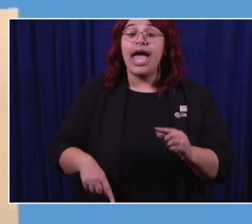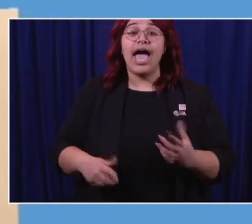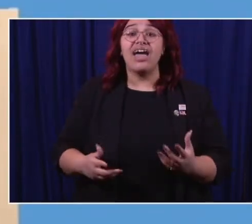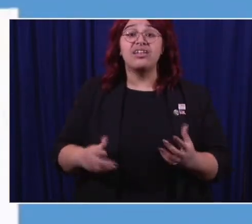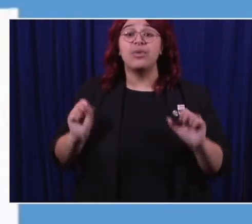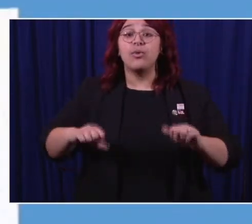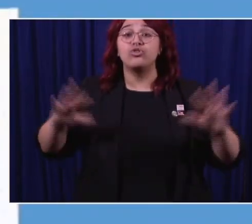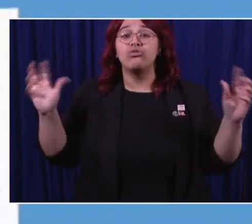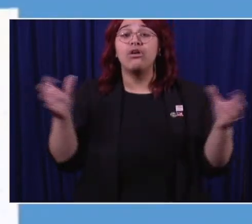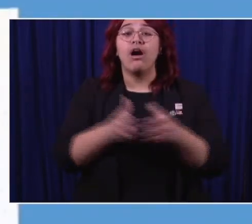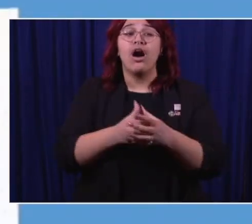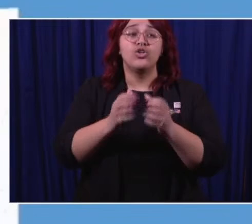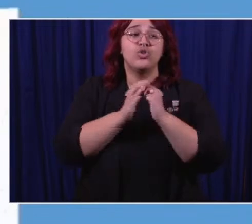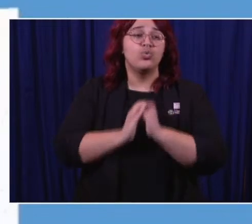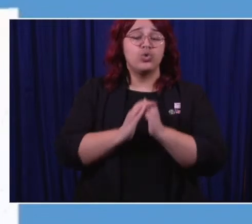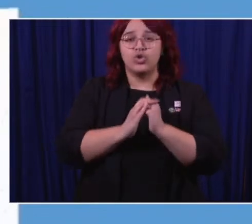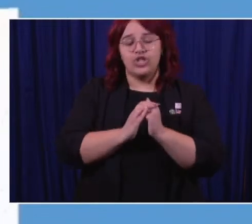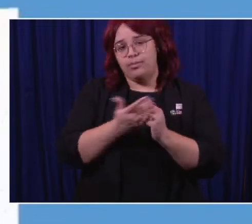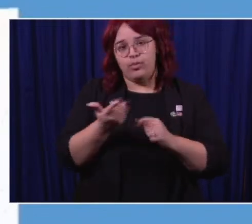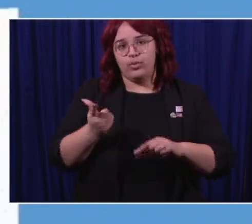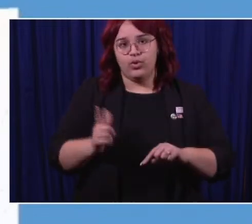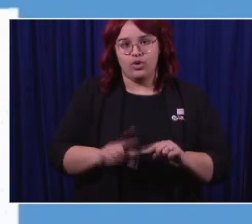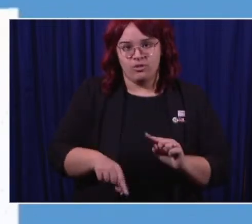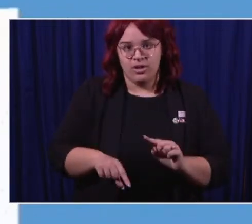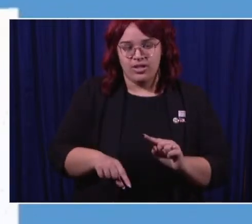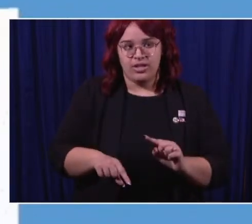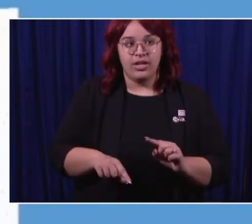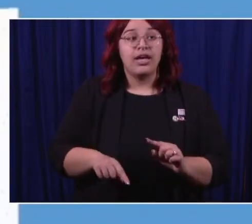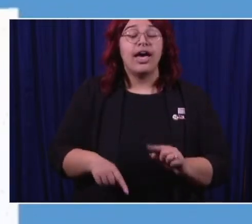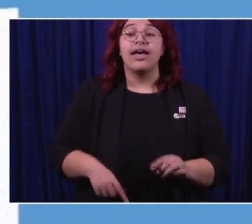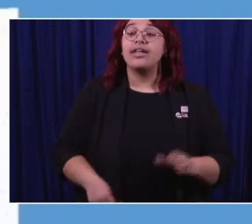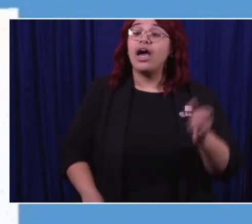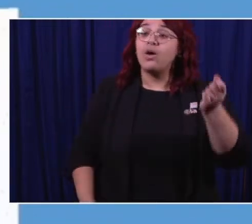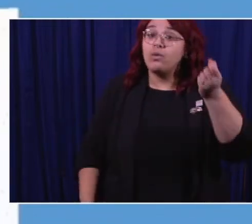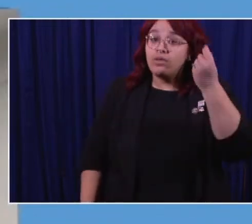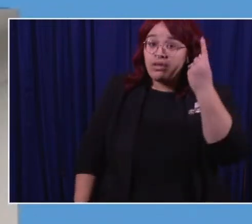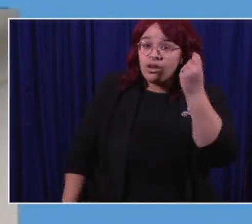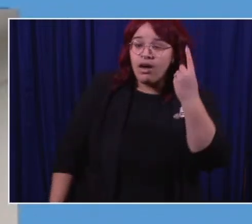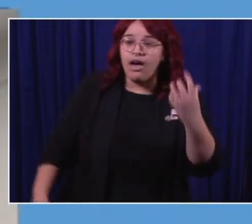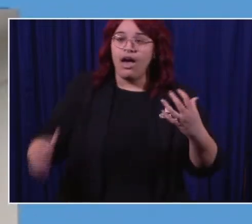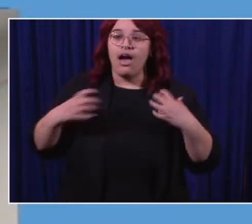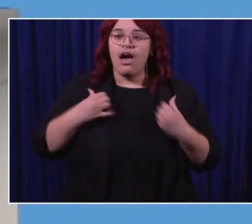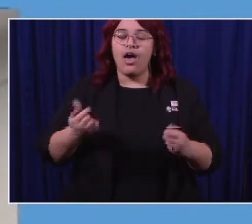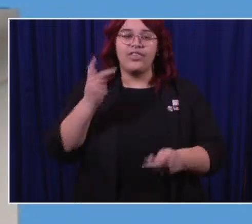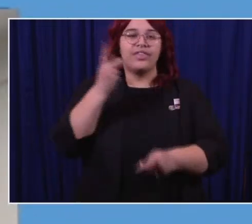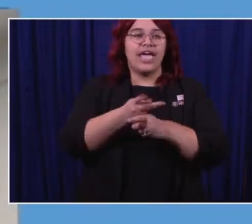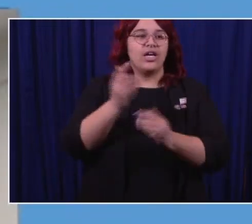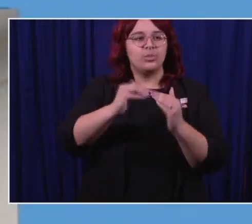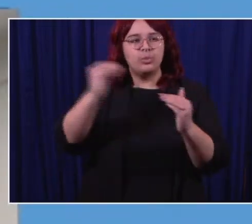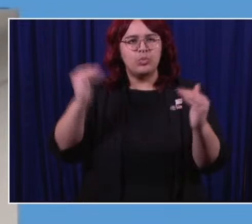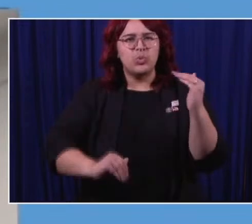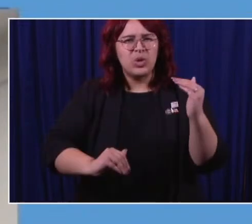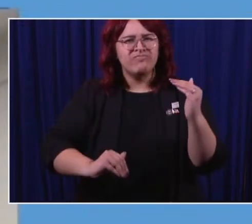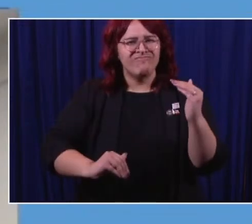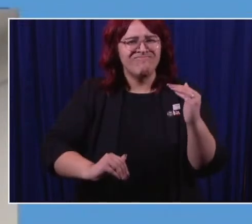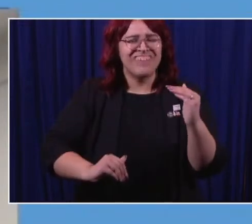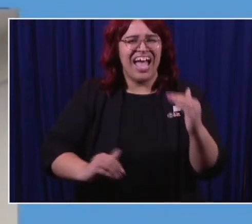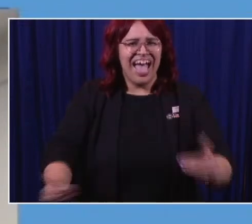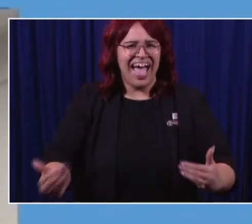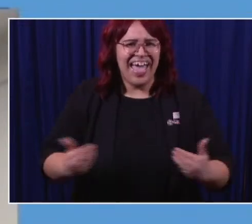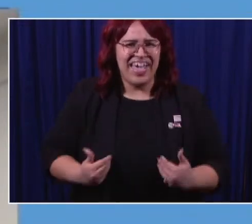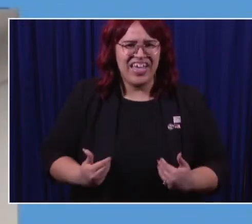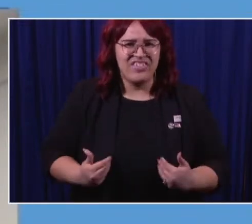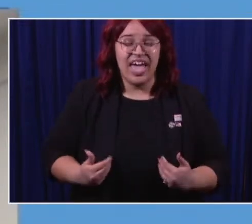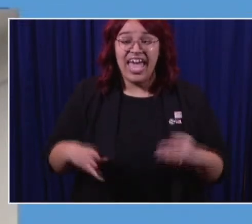institutions. And we already knew that healthcare disparities existed. This pandemic has highlighted just how much of